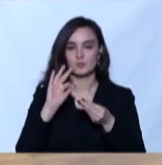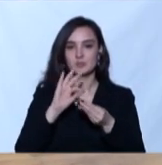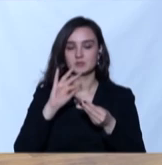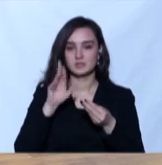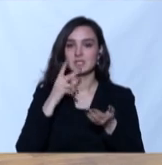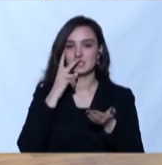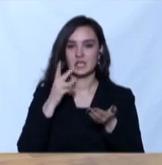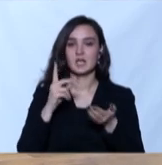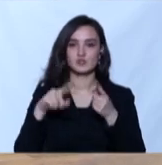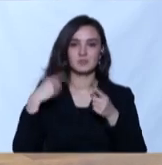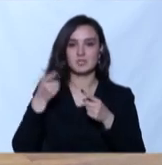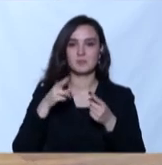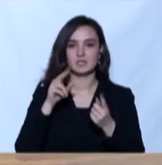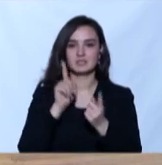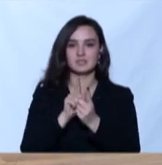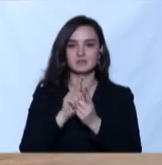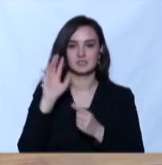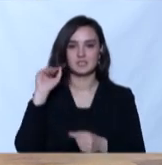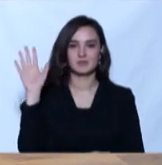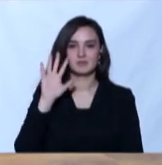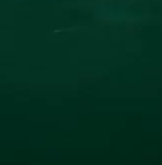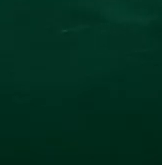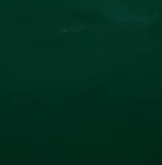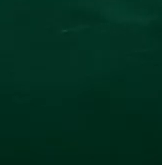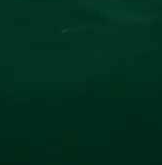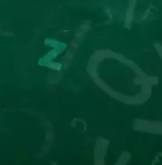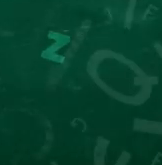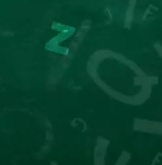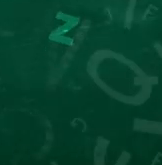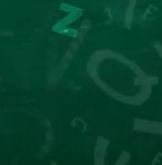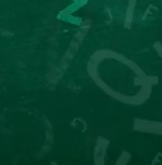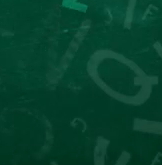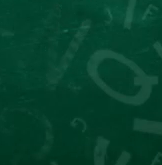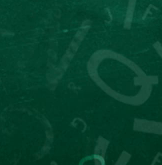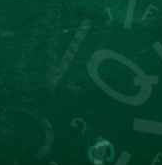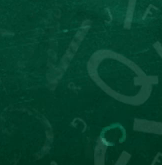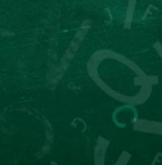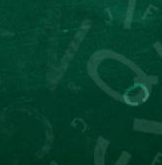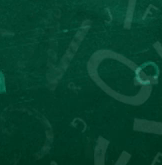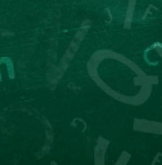see you next Friday. Bye. Bye.